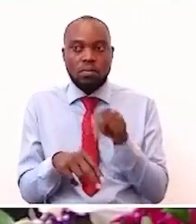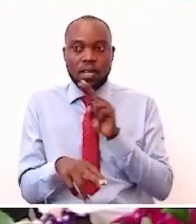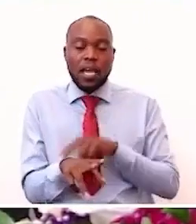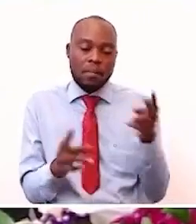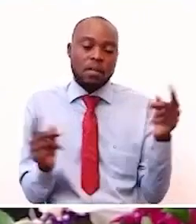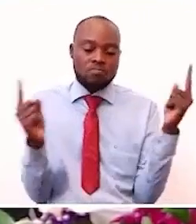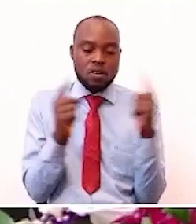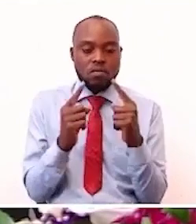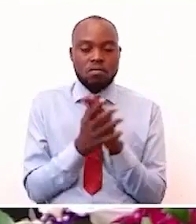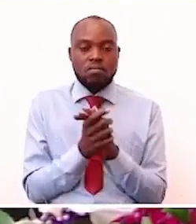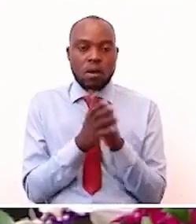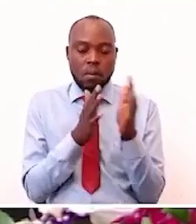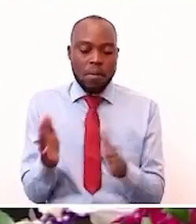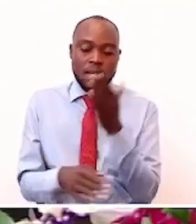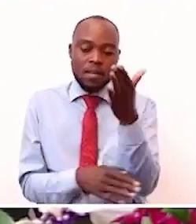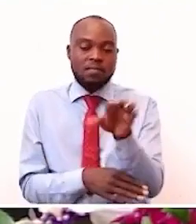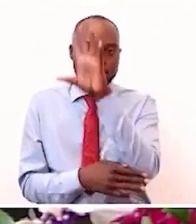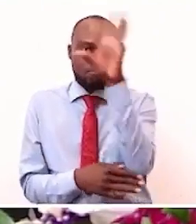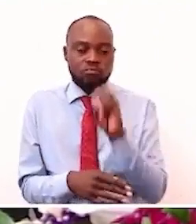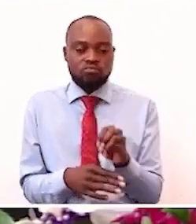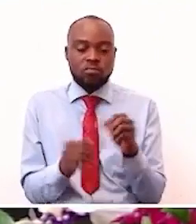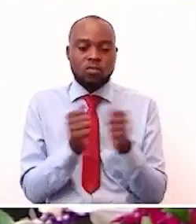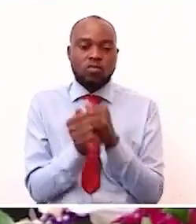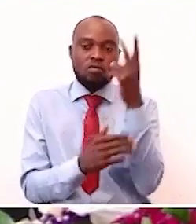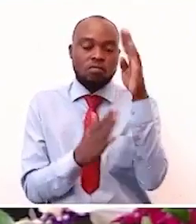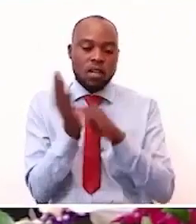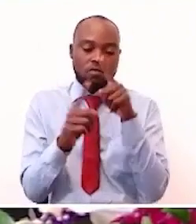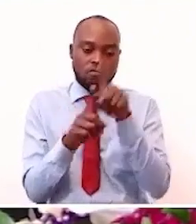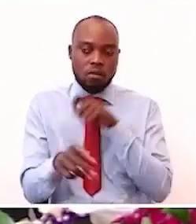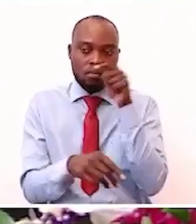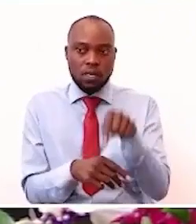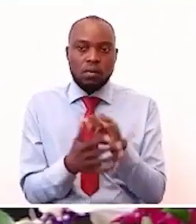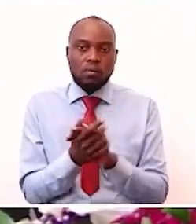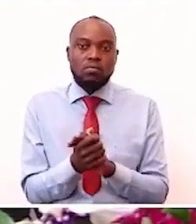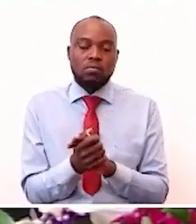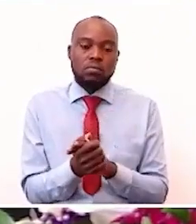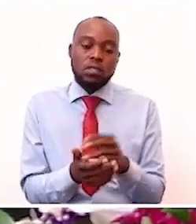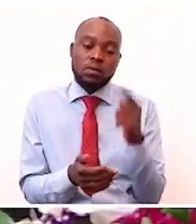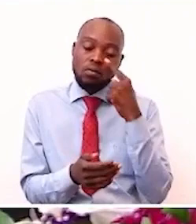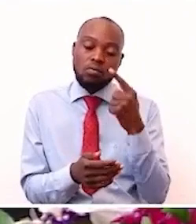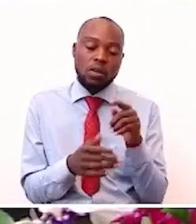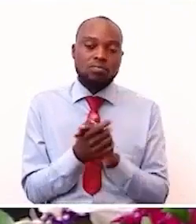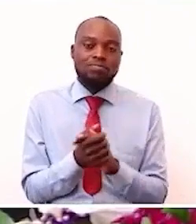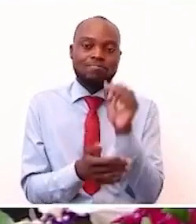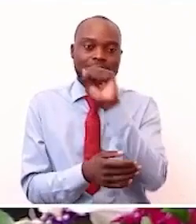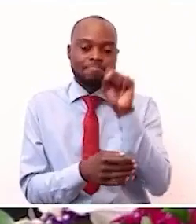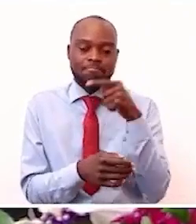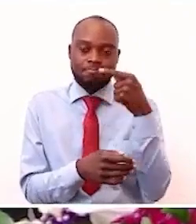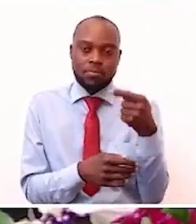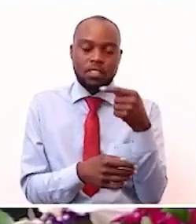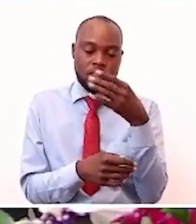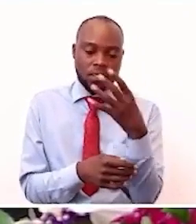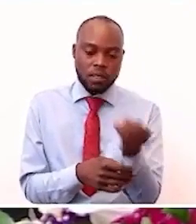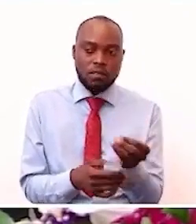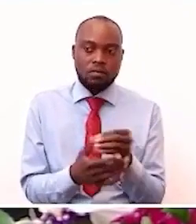in another part of Africa, 12 months from now, for AFCOD 3, we have ensured that our states have ratified